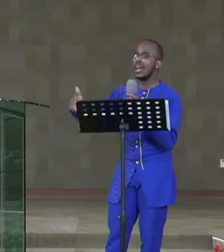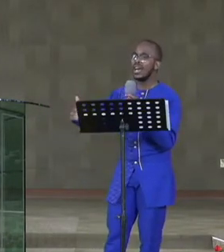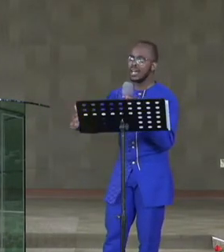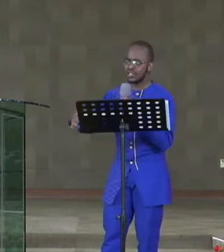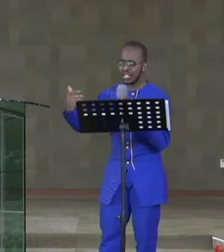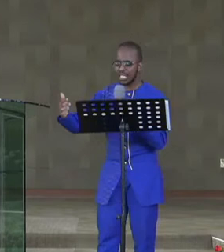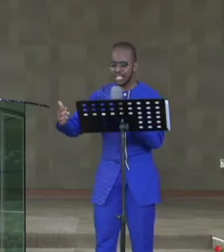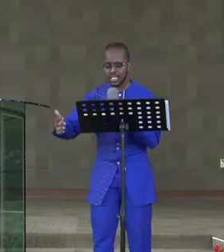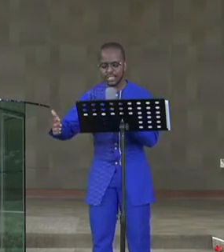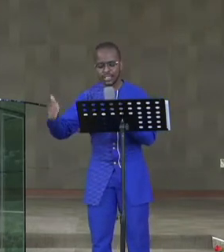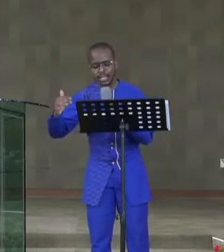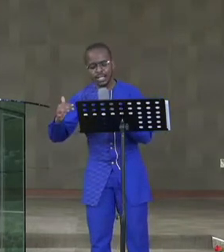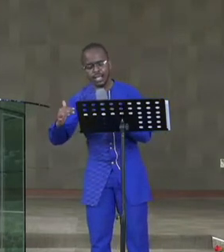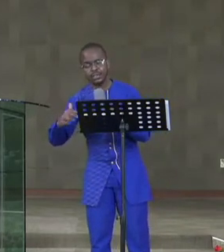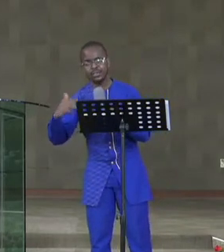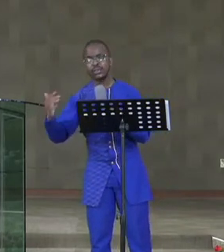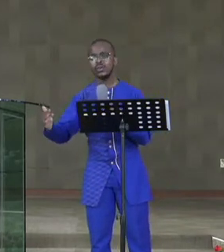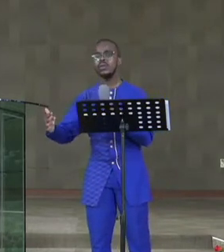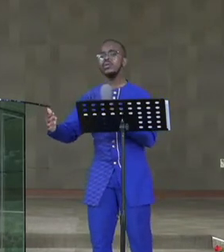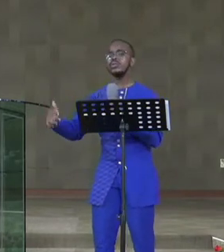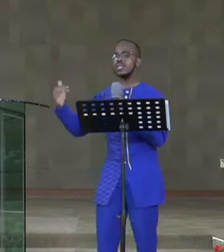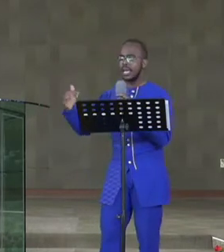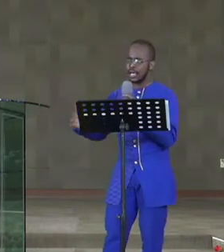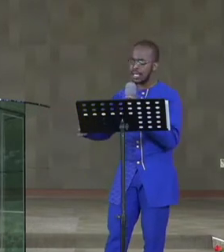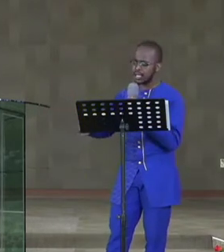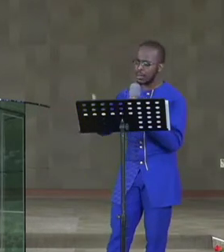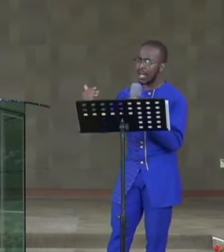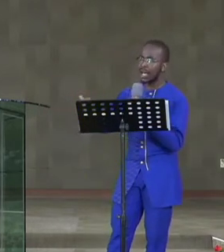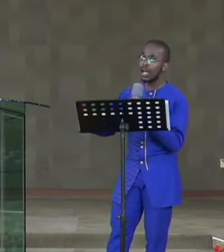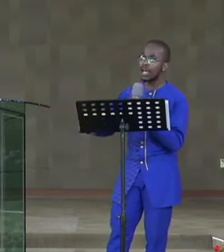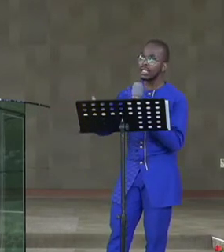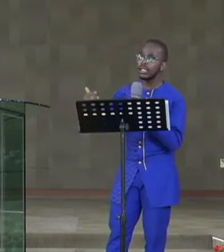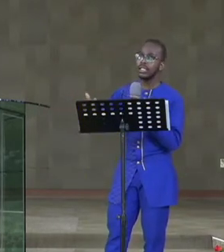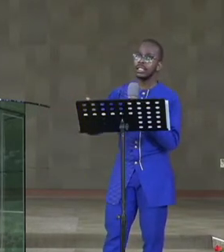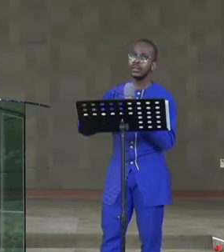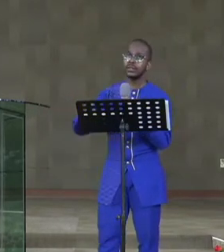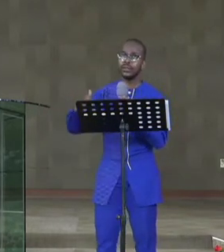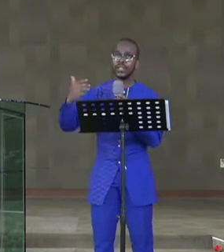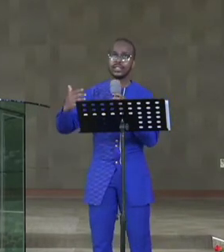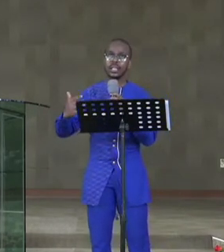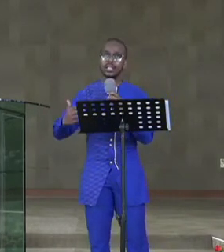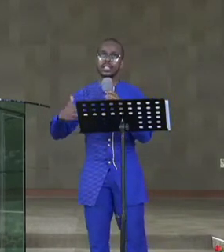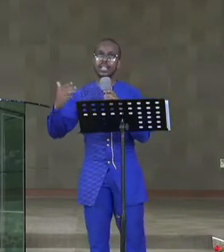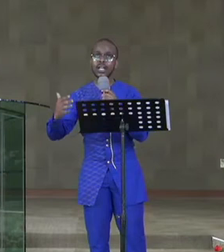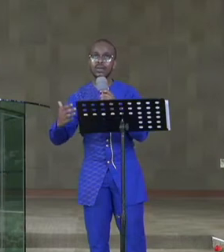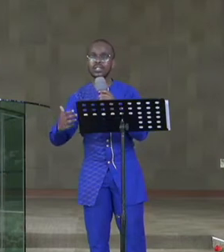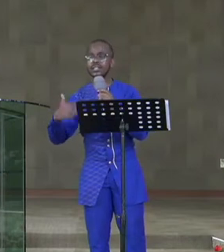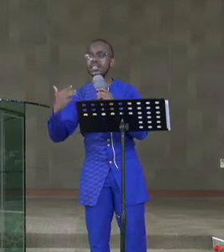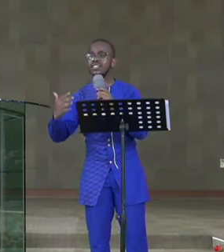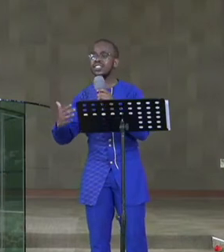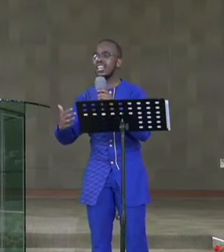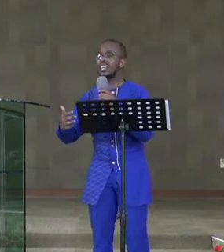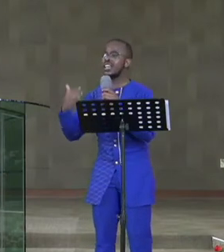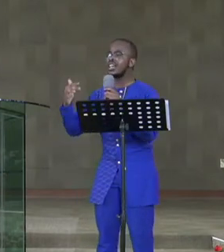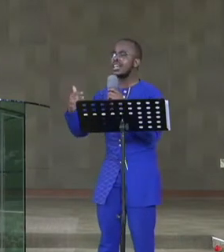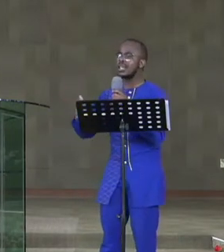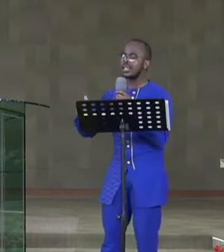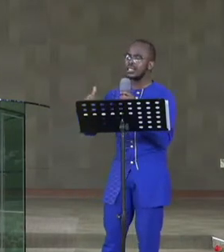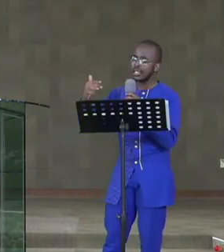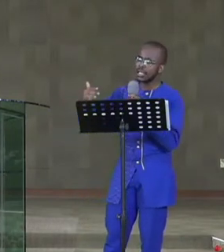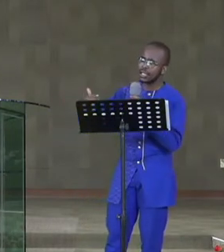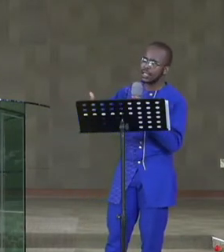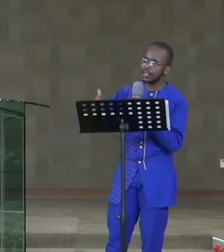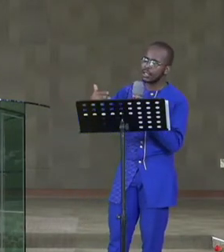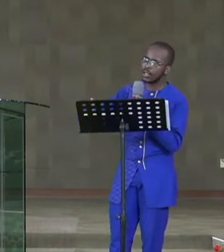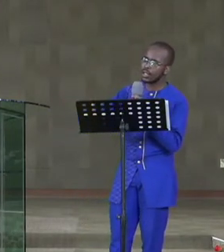roll, when Jesus shows his smiling face, there is